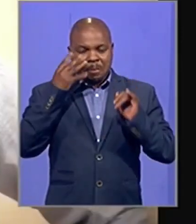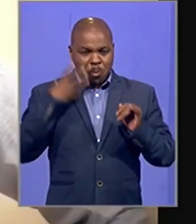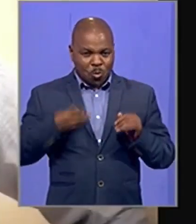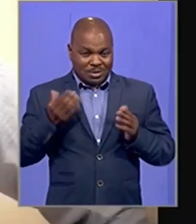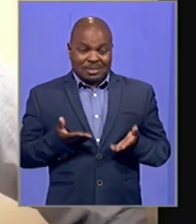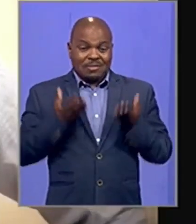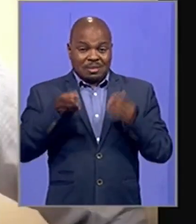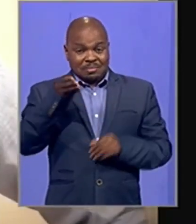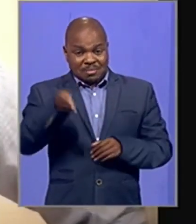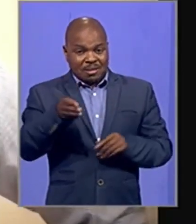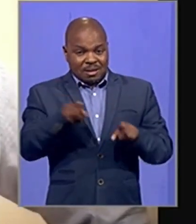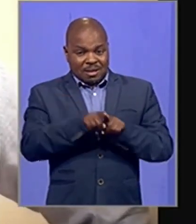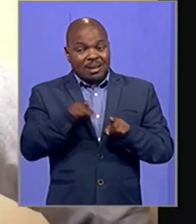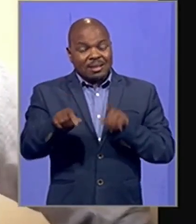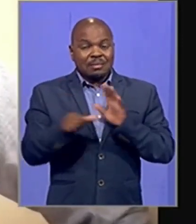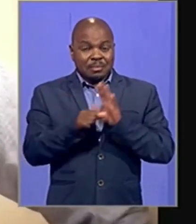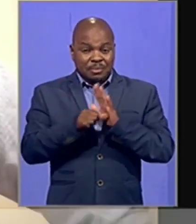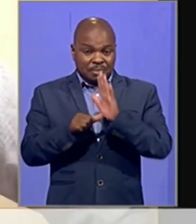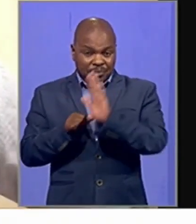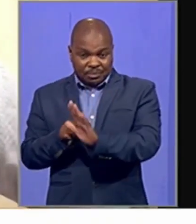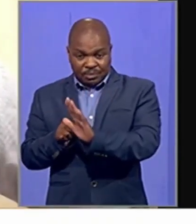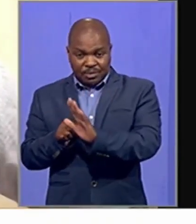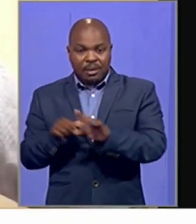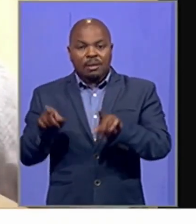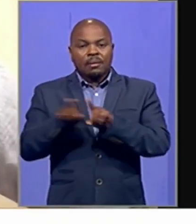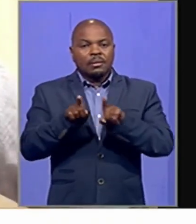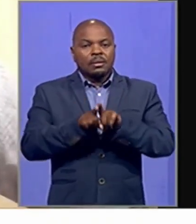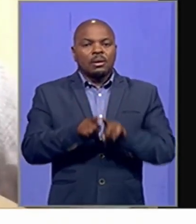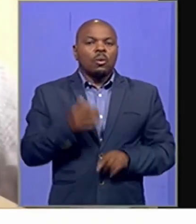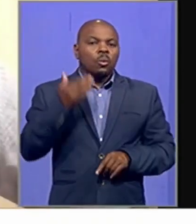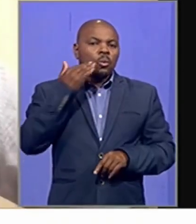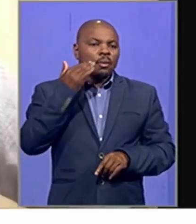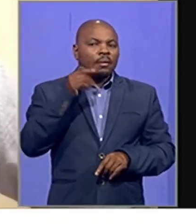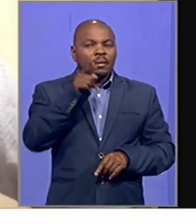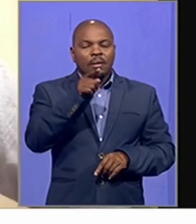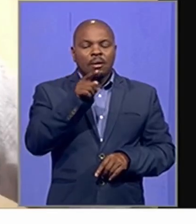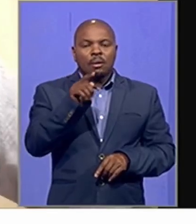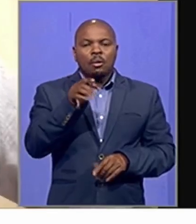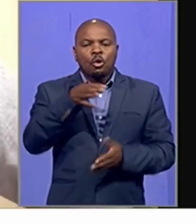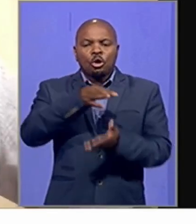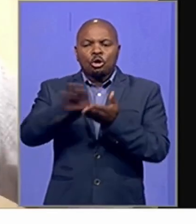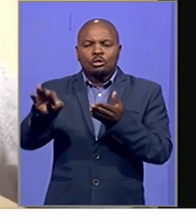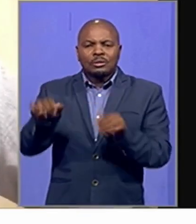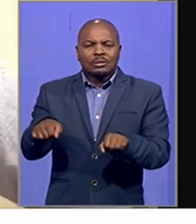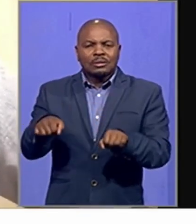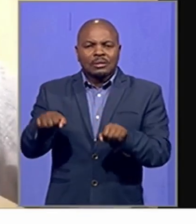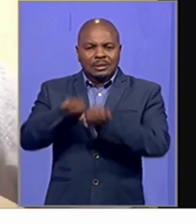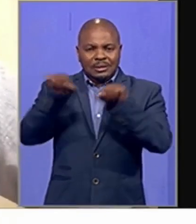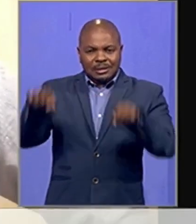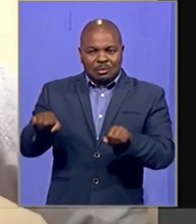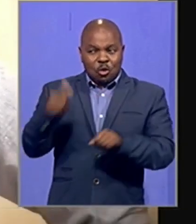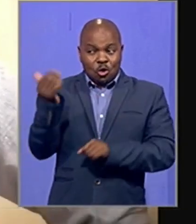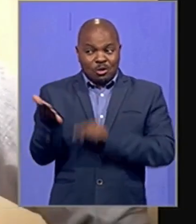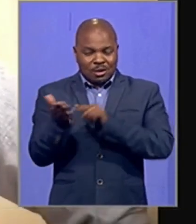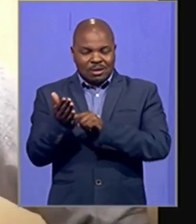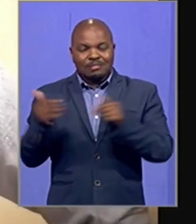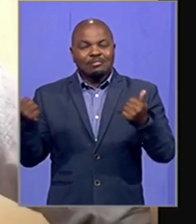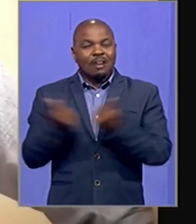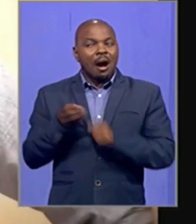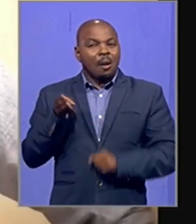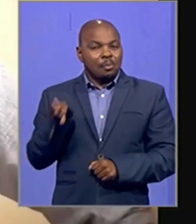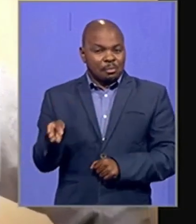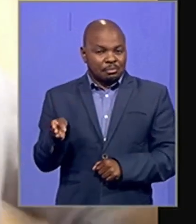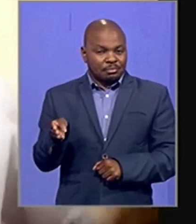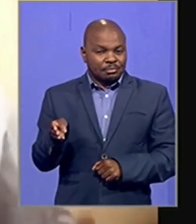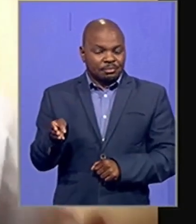That is the critical part. But when we go to the tenders, we get to see a challenge in terms of